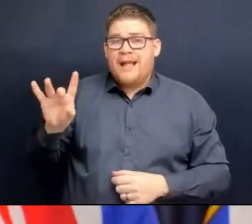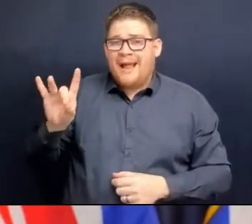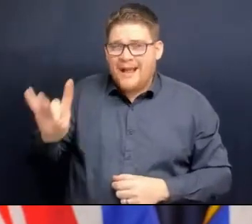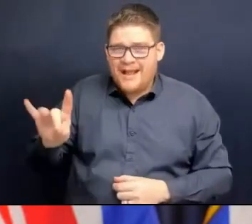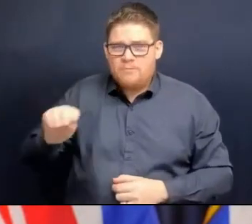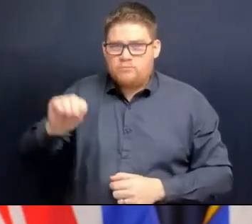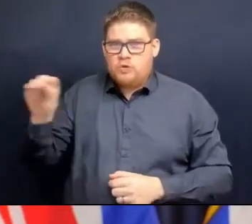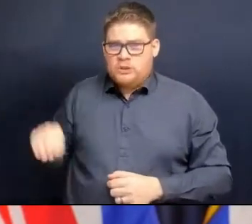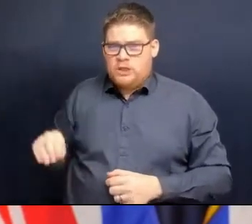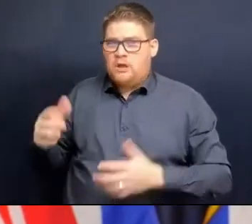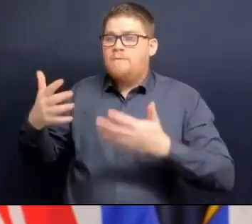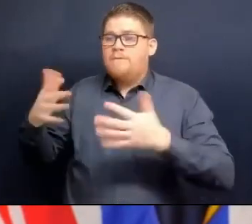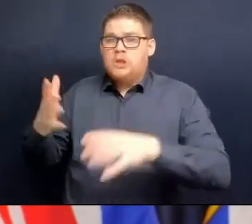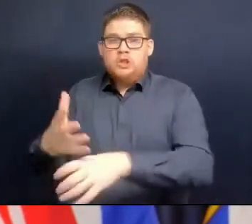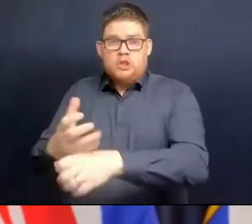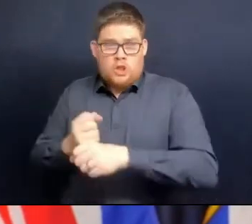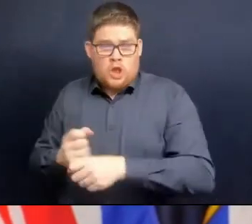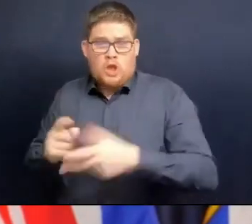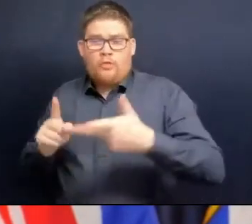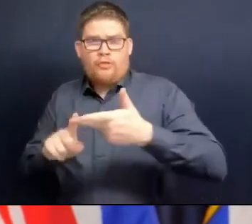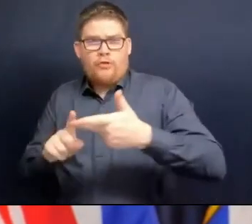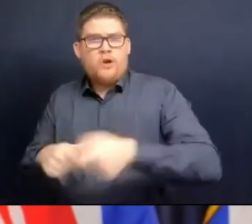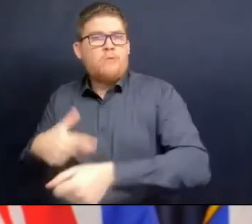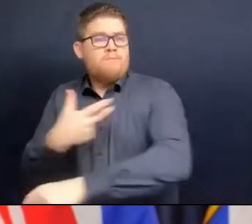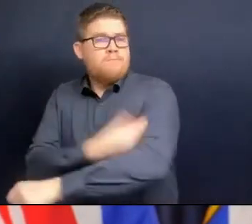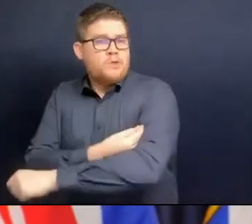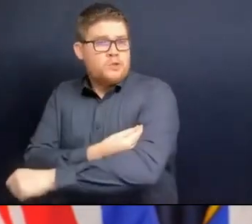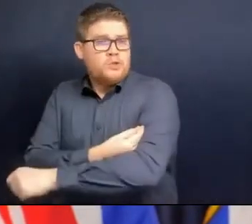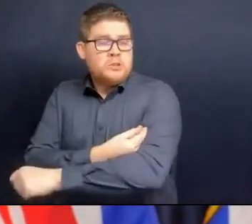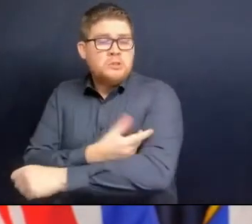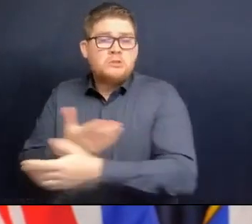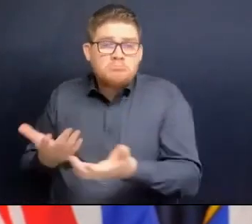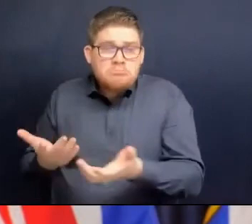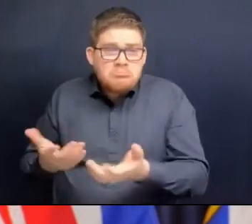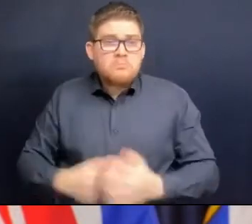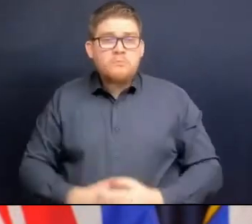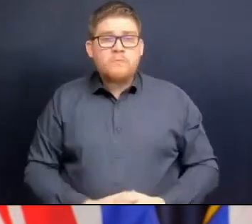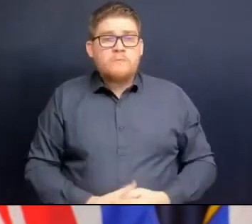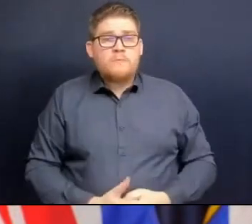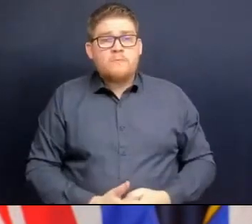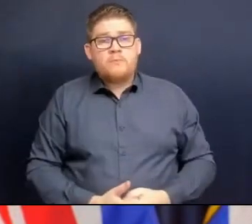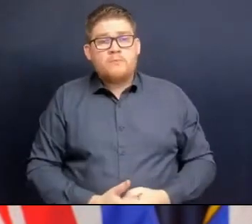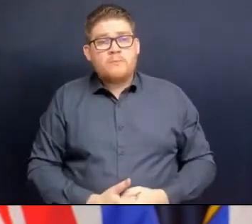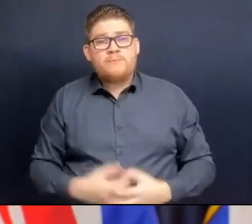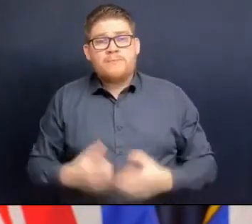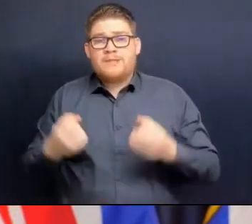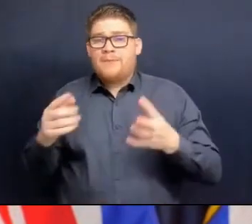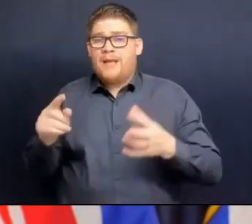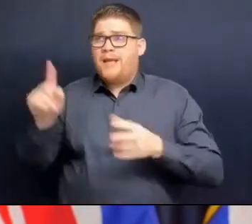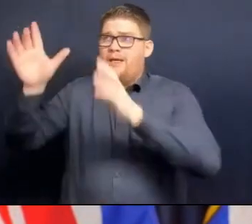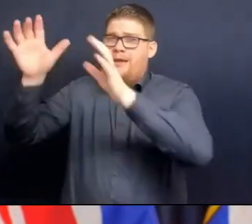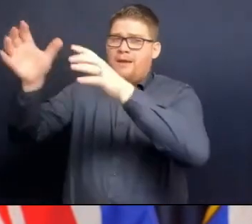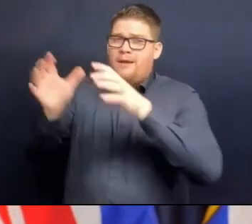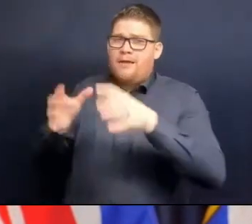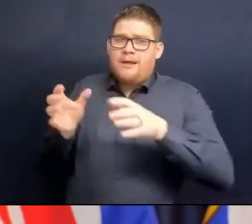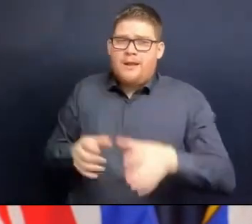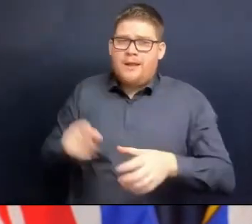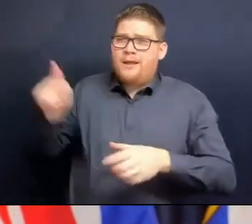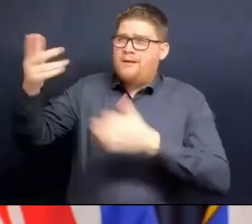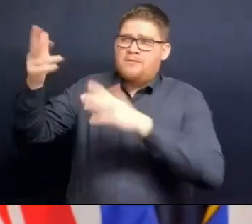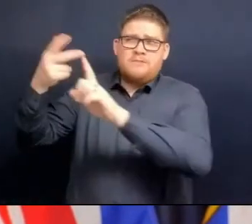that's 78% on the 91% who received their second doses who are eligible. So that is roughly 86% of that